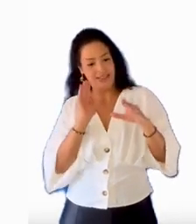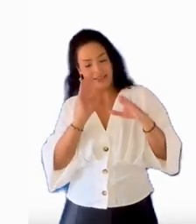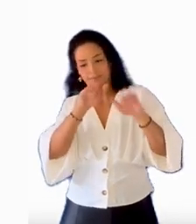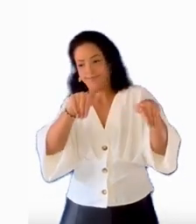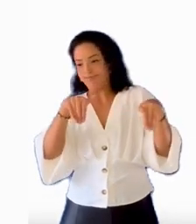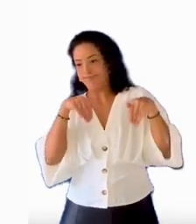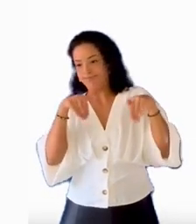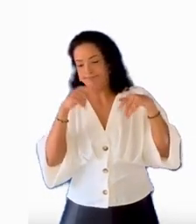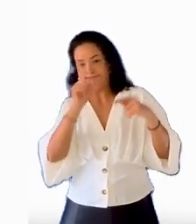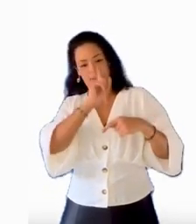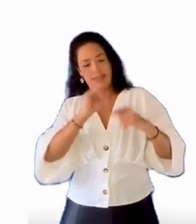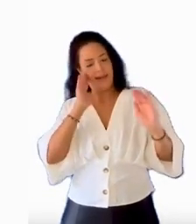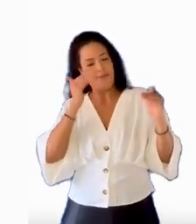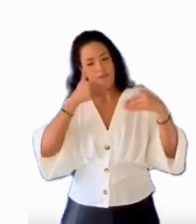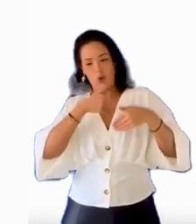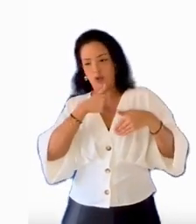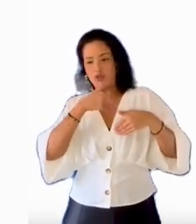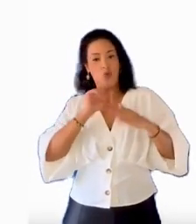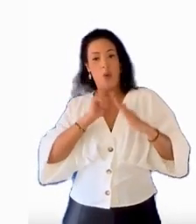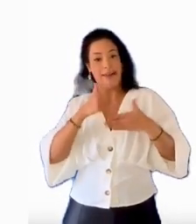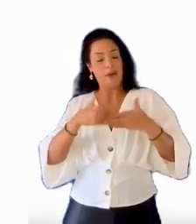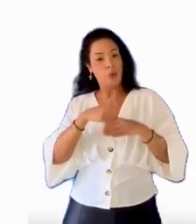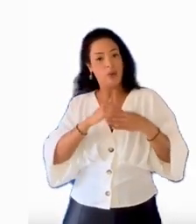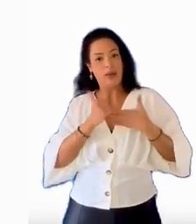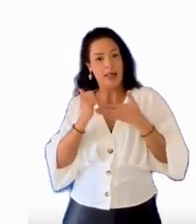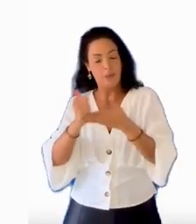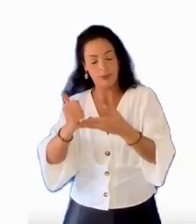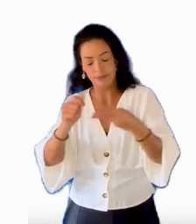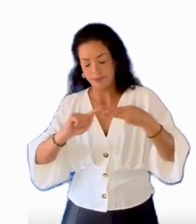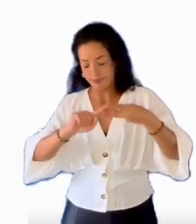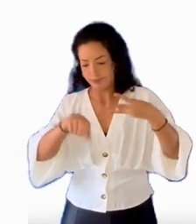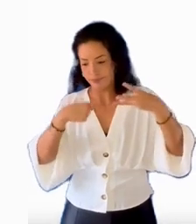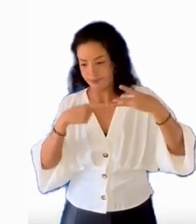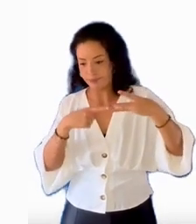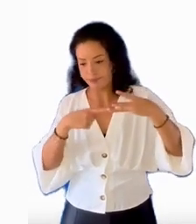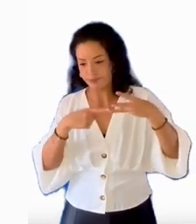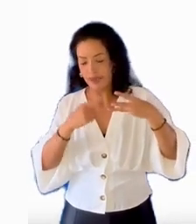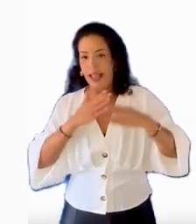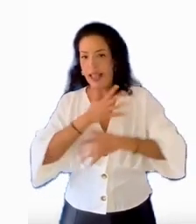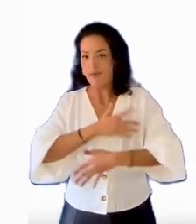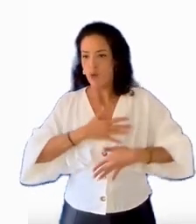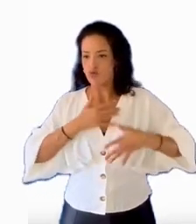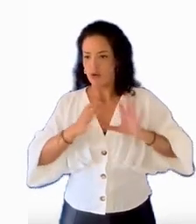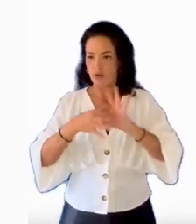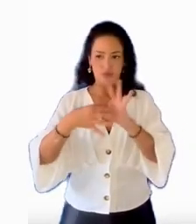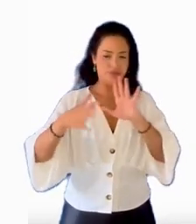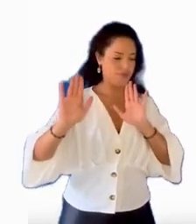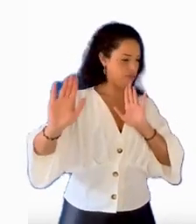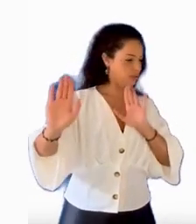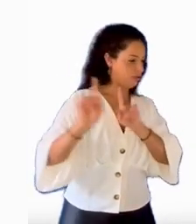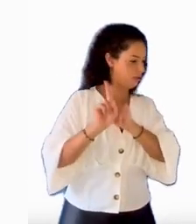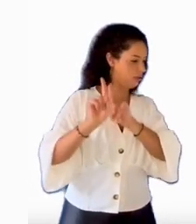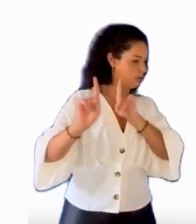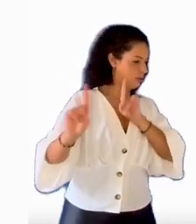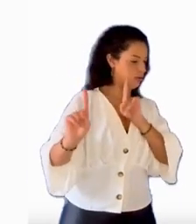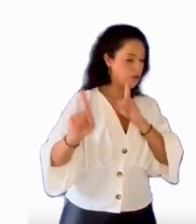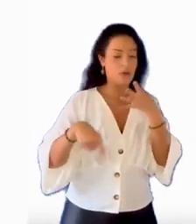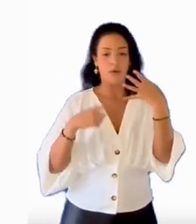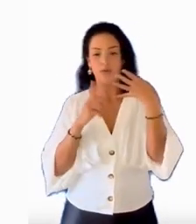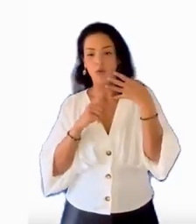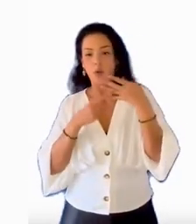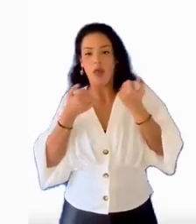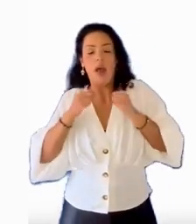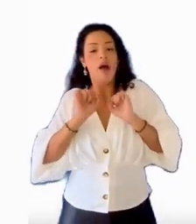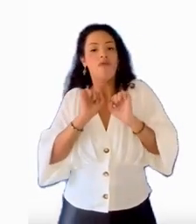does not include providing help. The third, a desire to maintain emotional distance. And the fourth, the avoidance